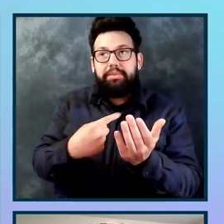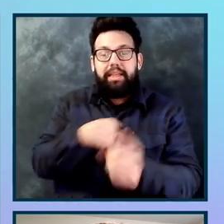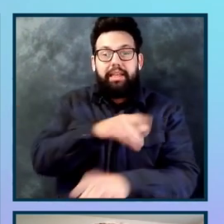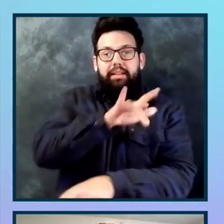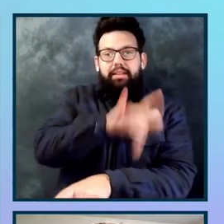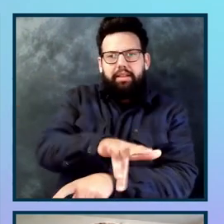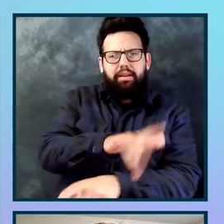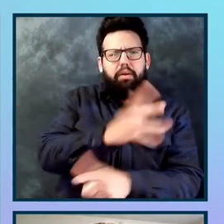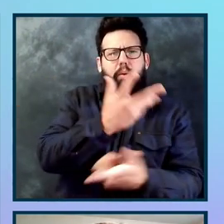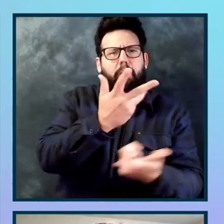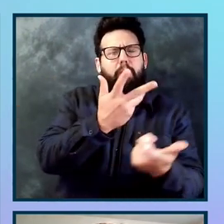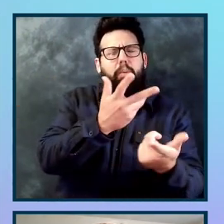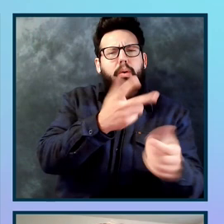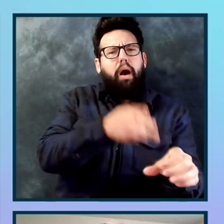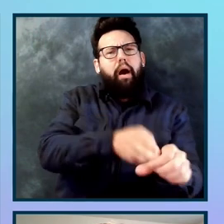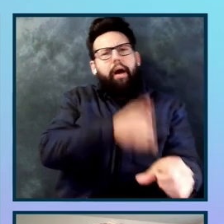However,